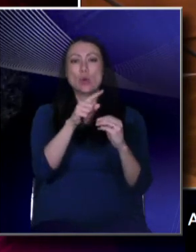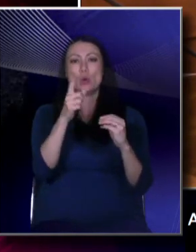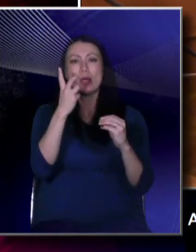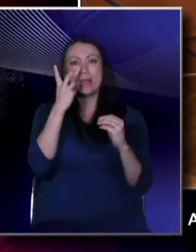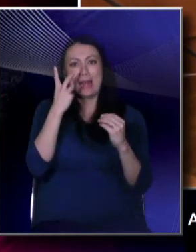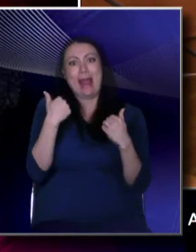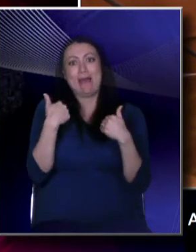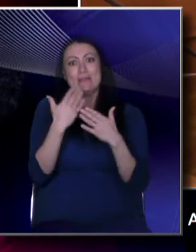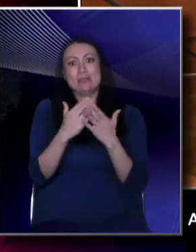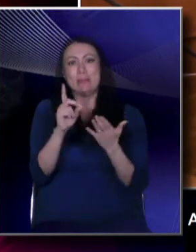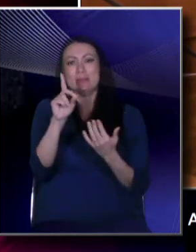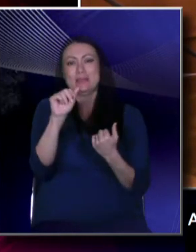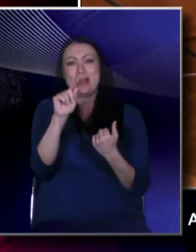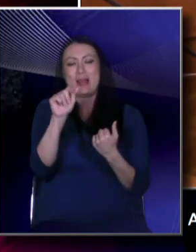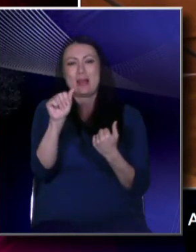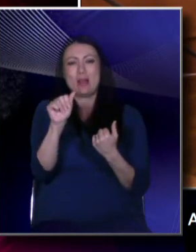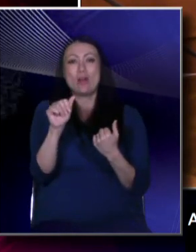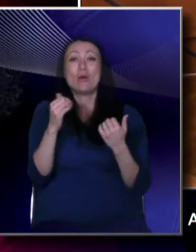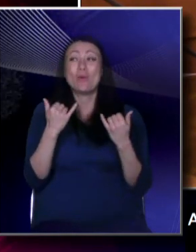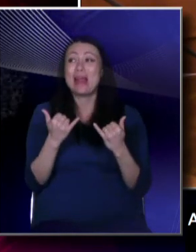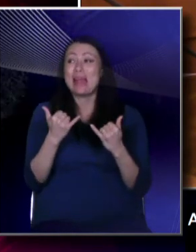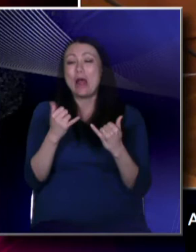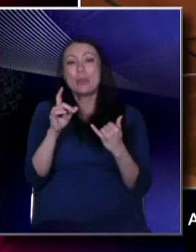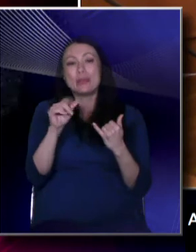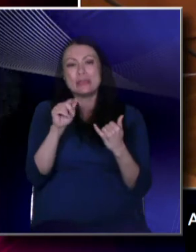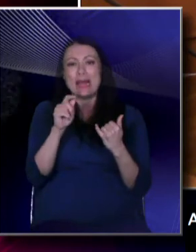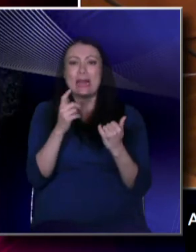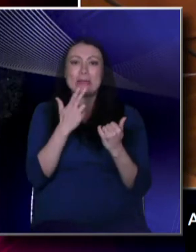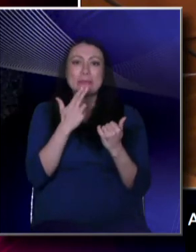some data. The data is pretty small still.